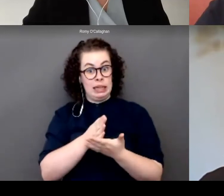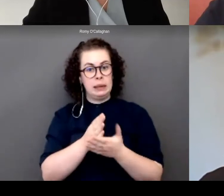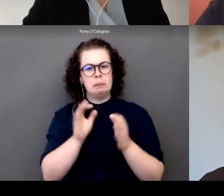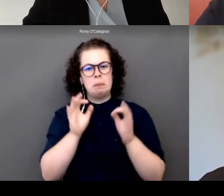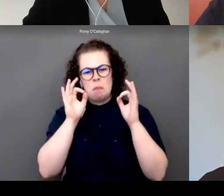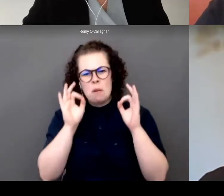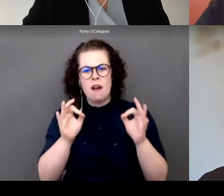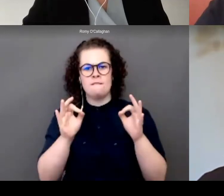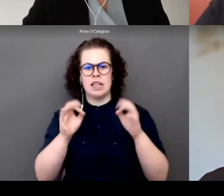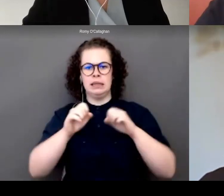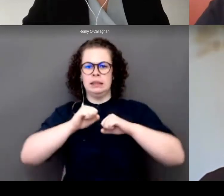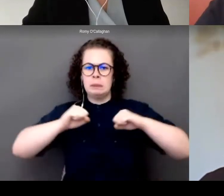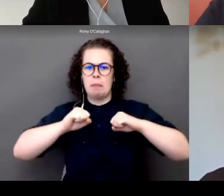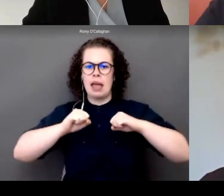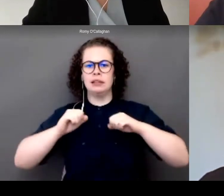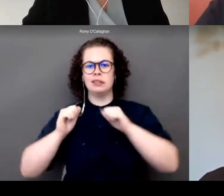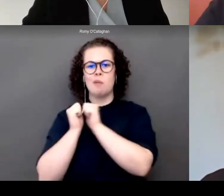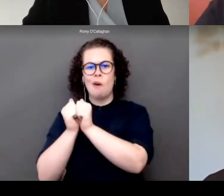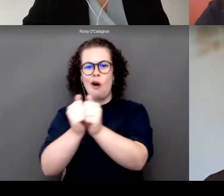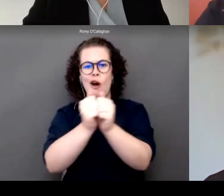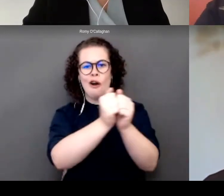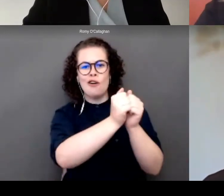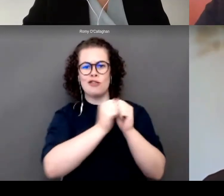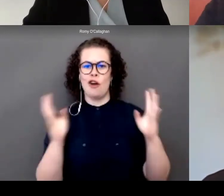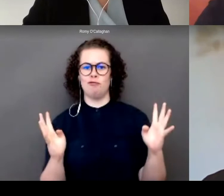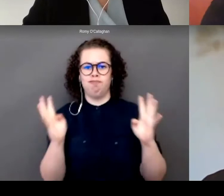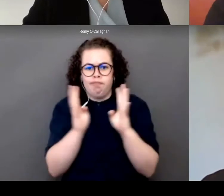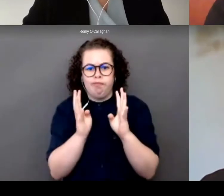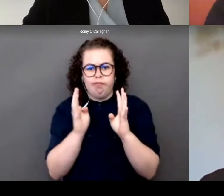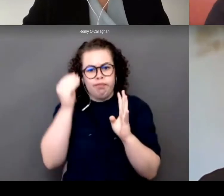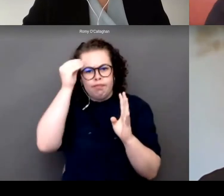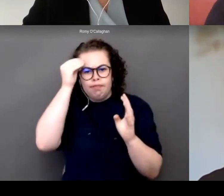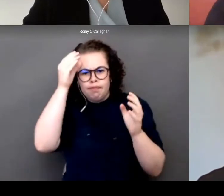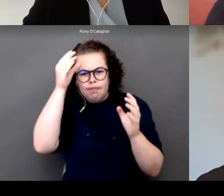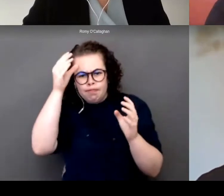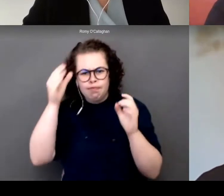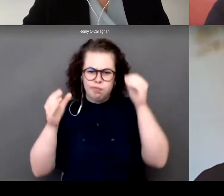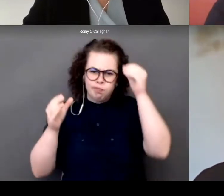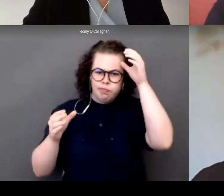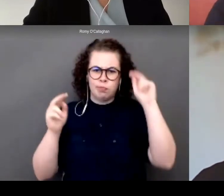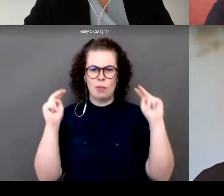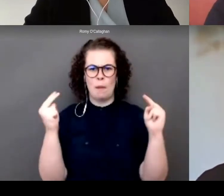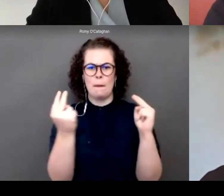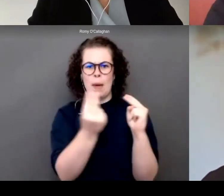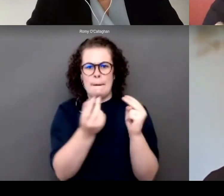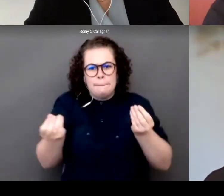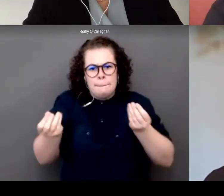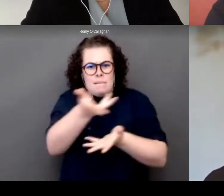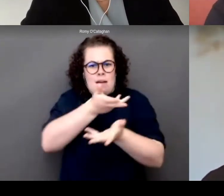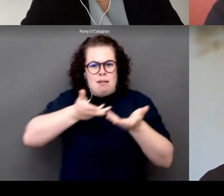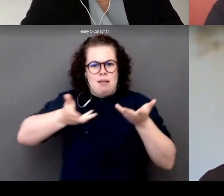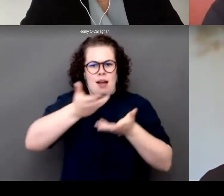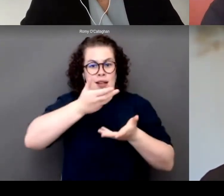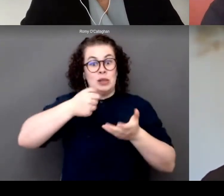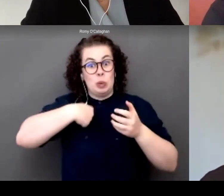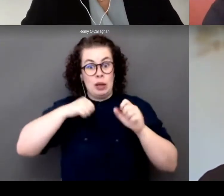platform among the partners in the project. So I see this model of multilateral and bilateral cooperation among